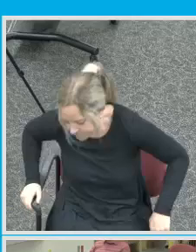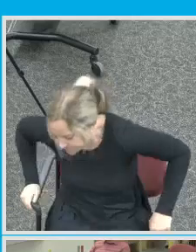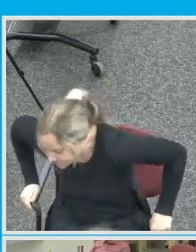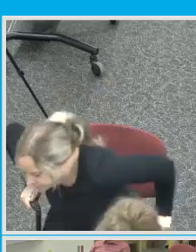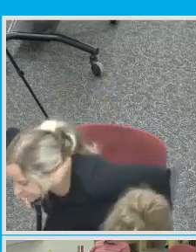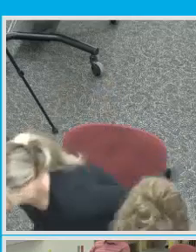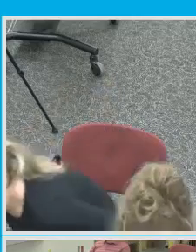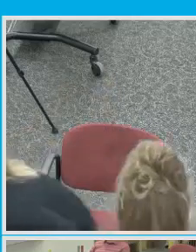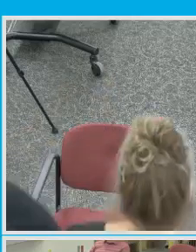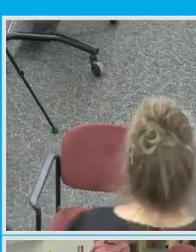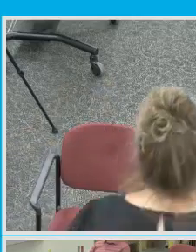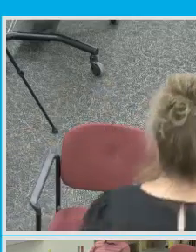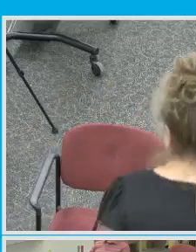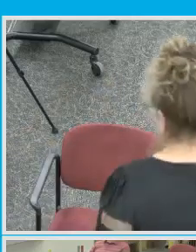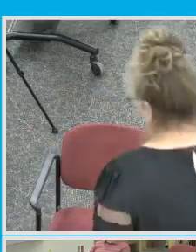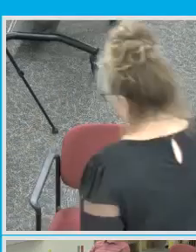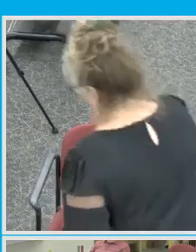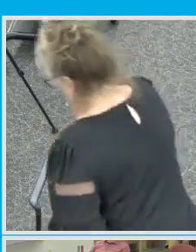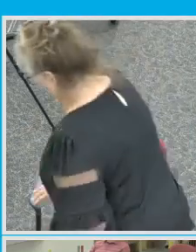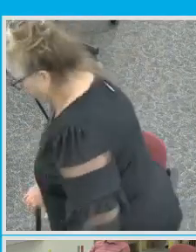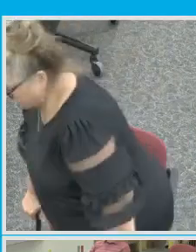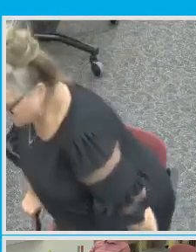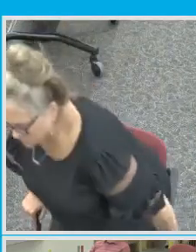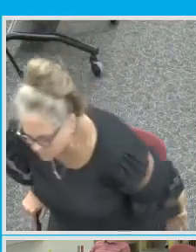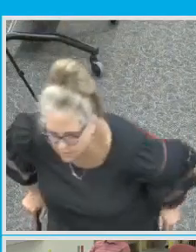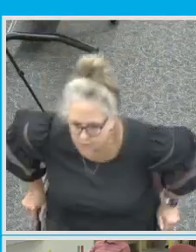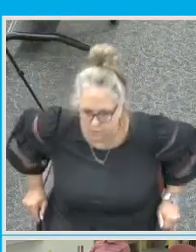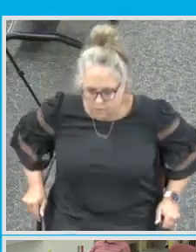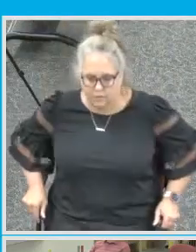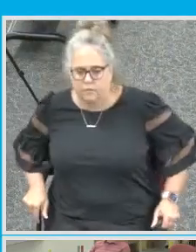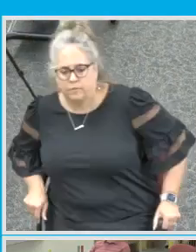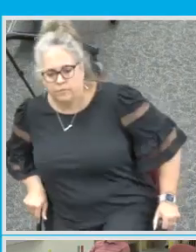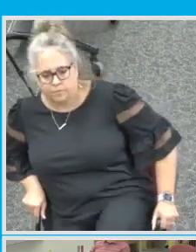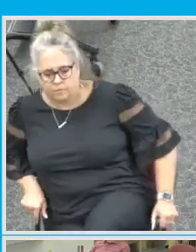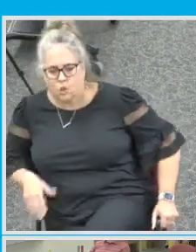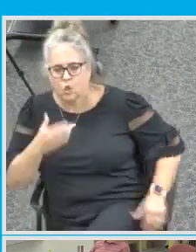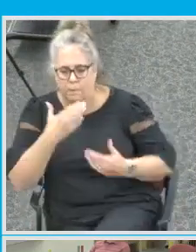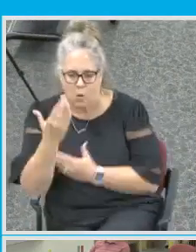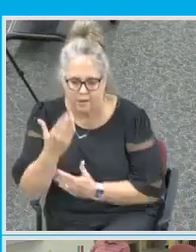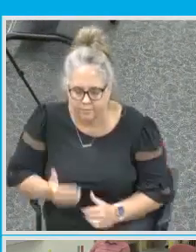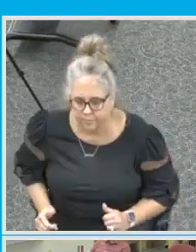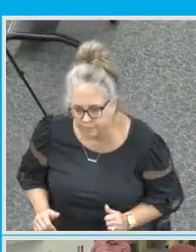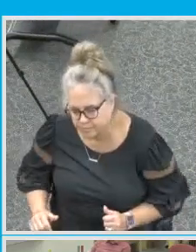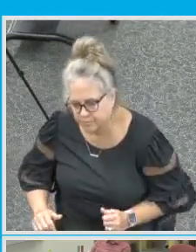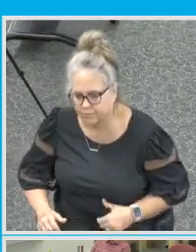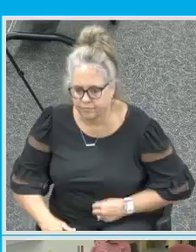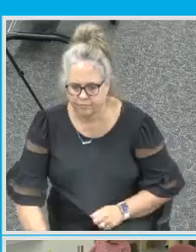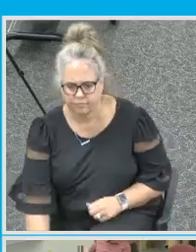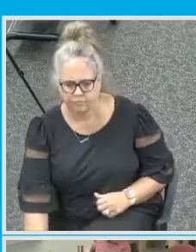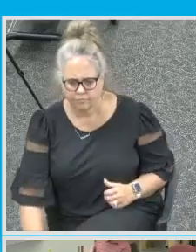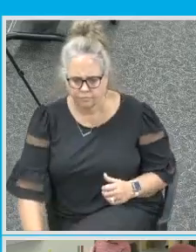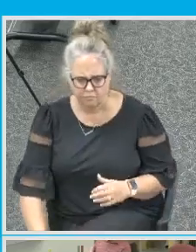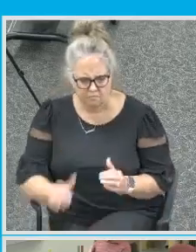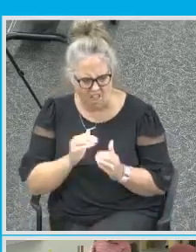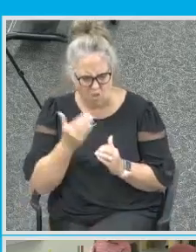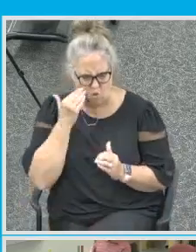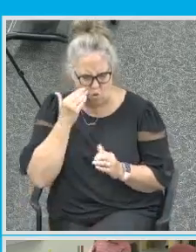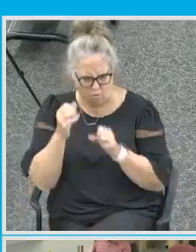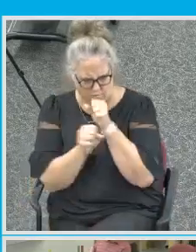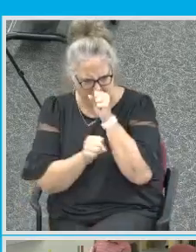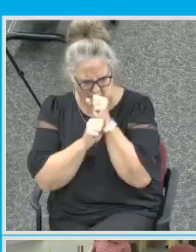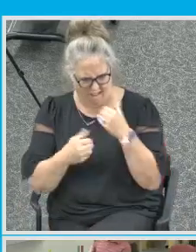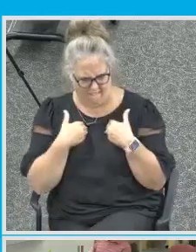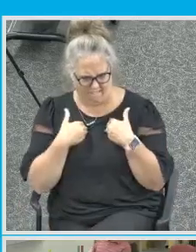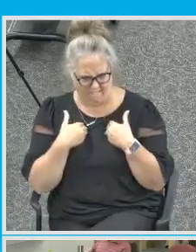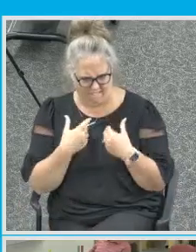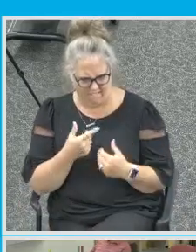So good morning. So how do we know that there's West Nile virus in the mosquitoes that are in our county? A lot of that comes